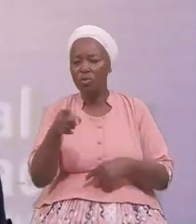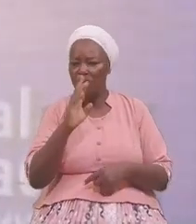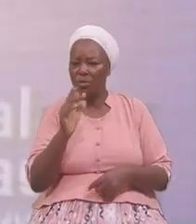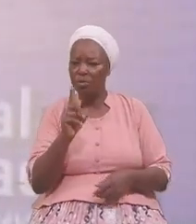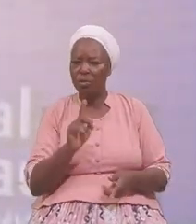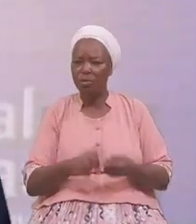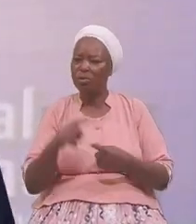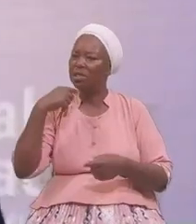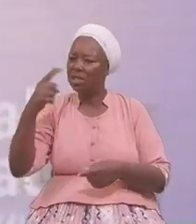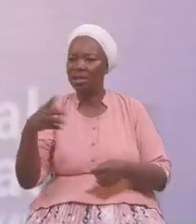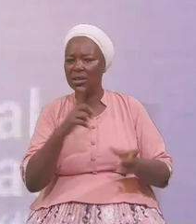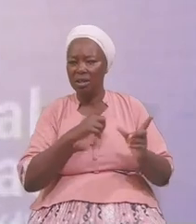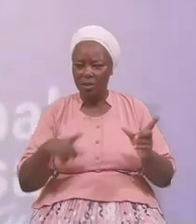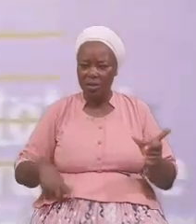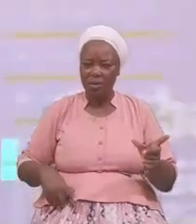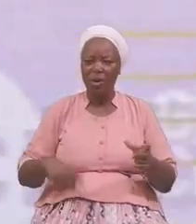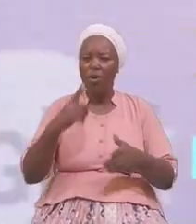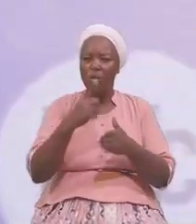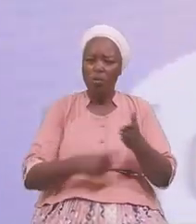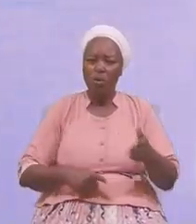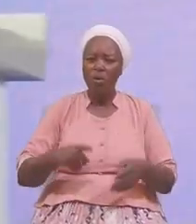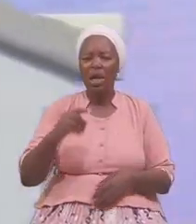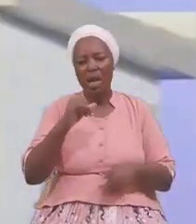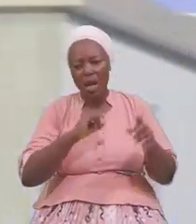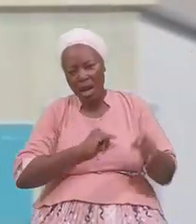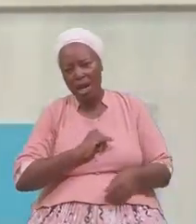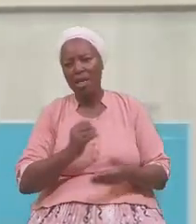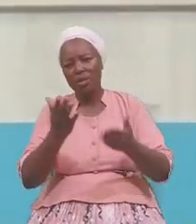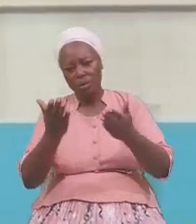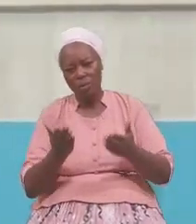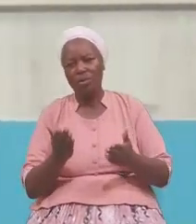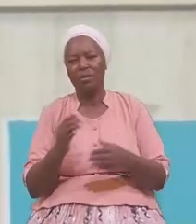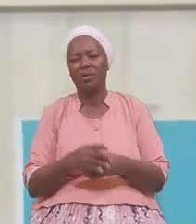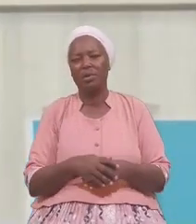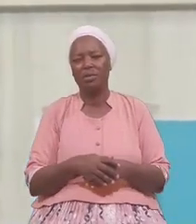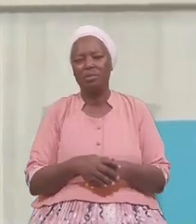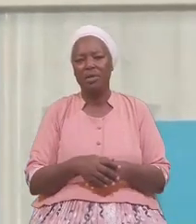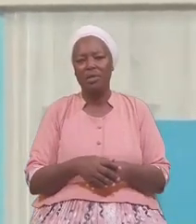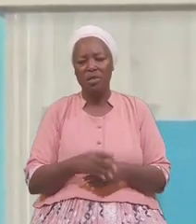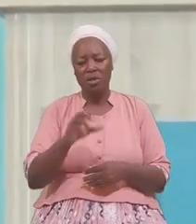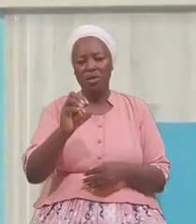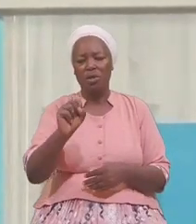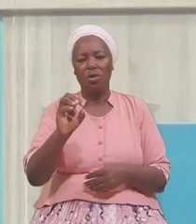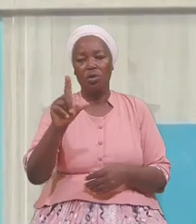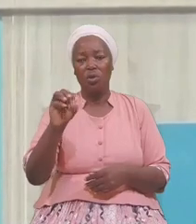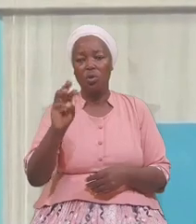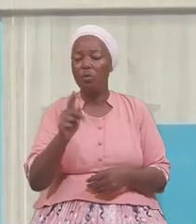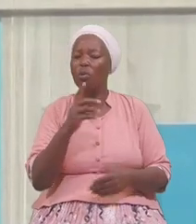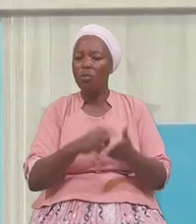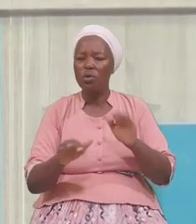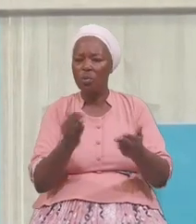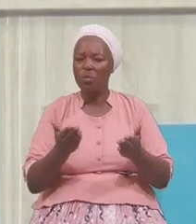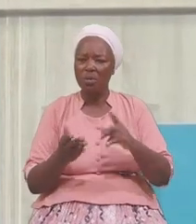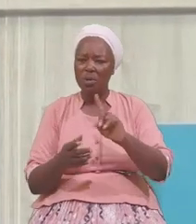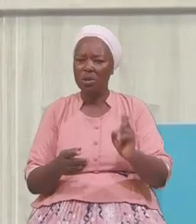to tell the Lord what I want. Solomon, what do you want? God